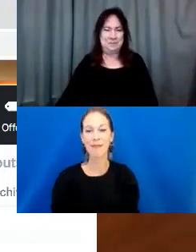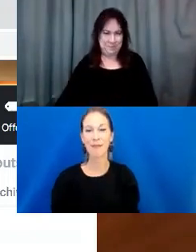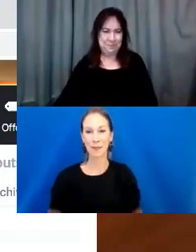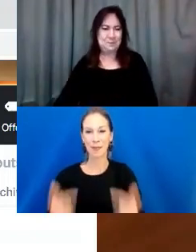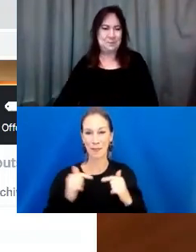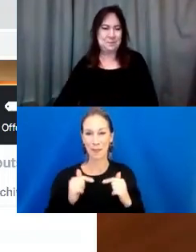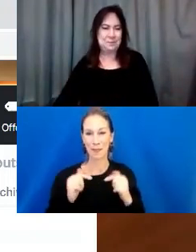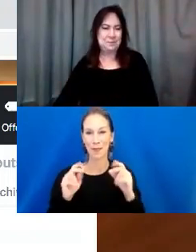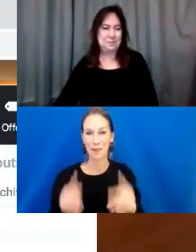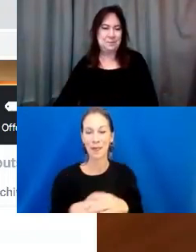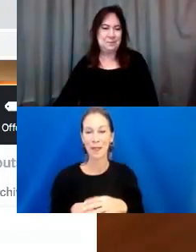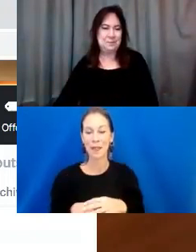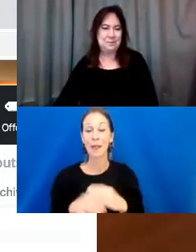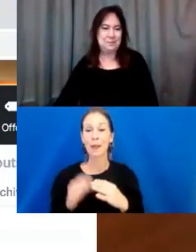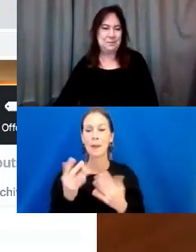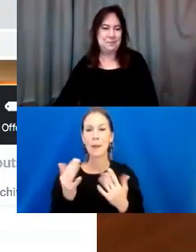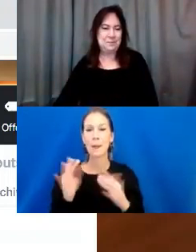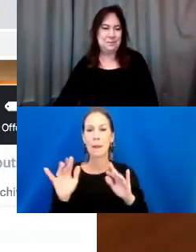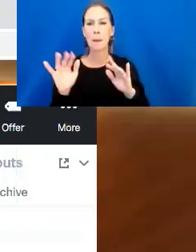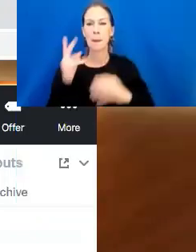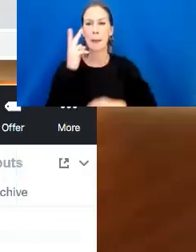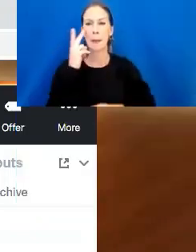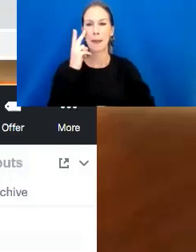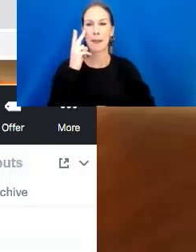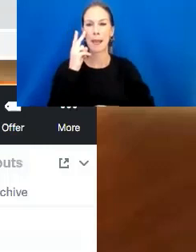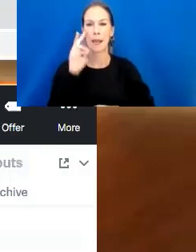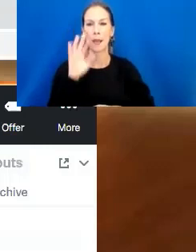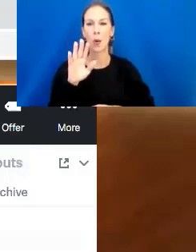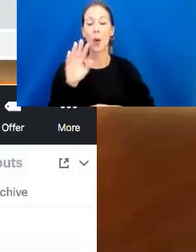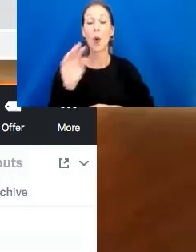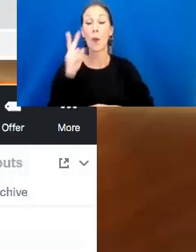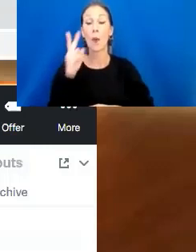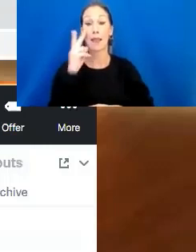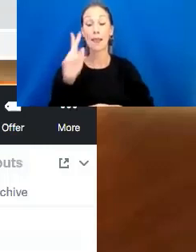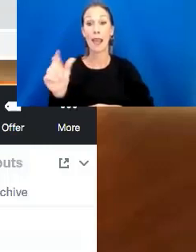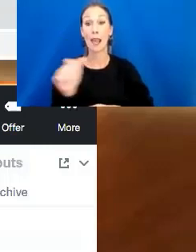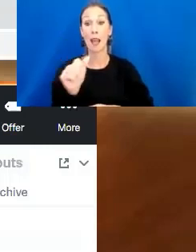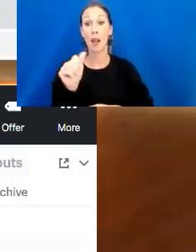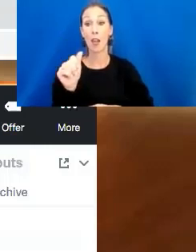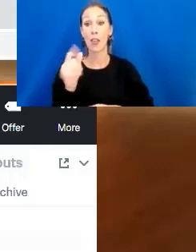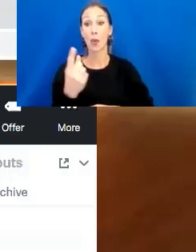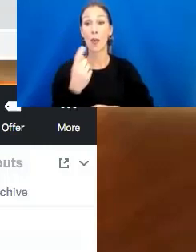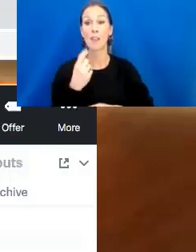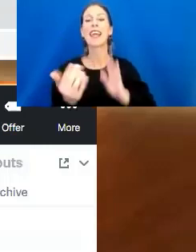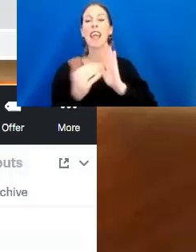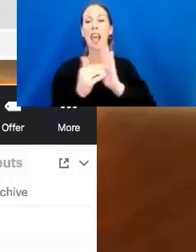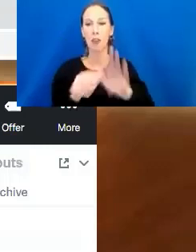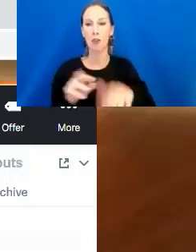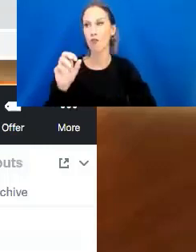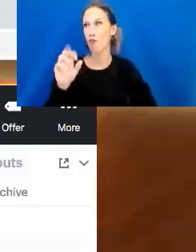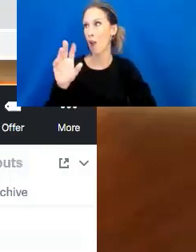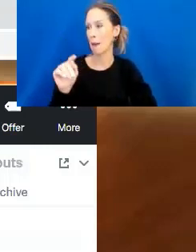Let me see if there's anything else. We're getting again the question, Robert, how they can